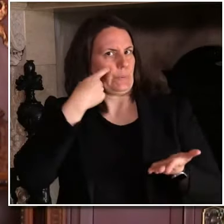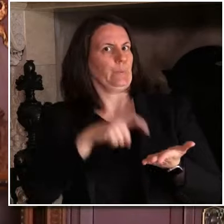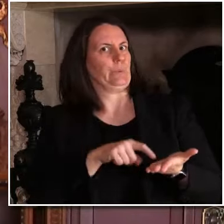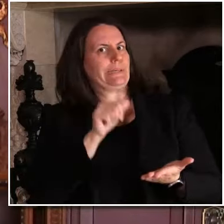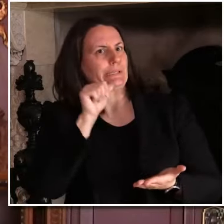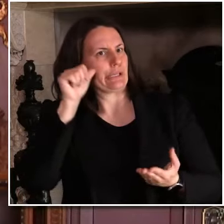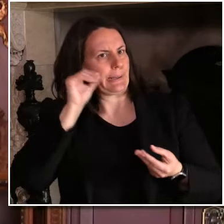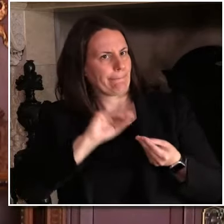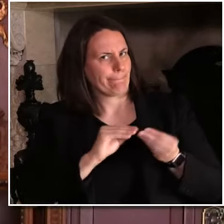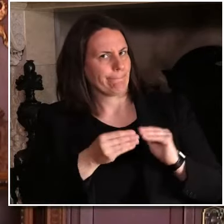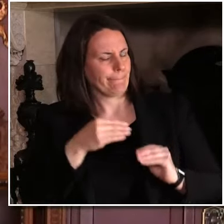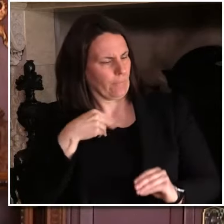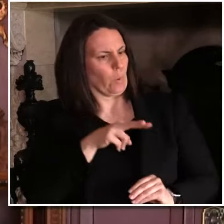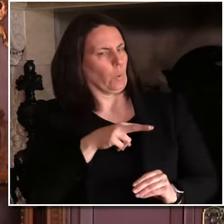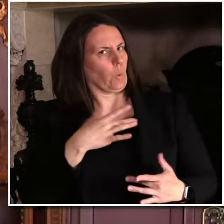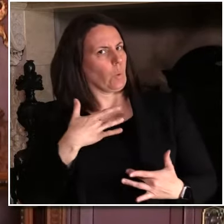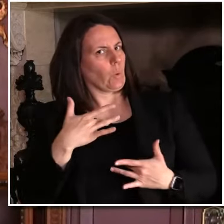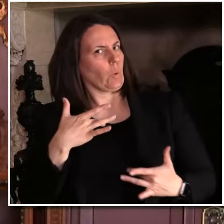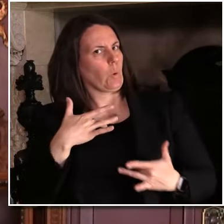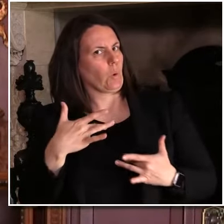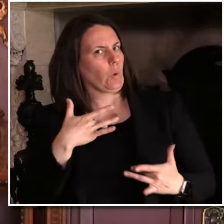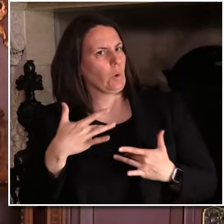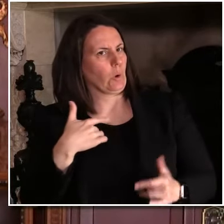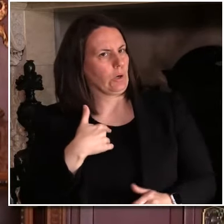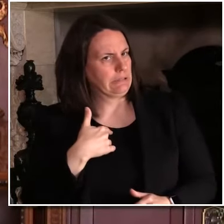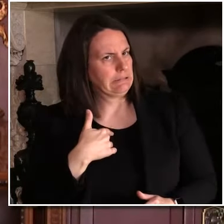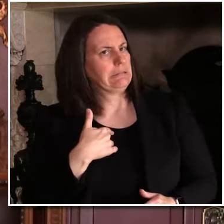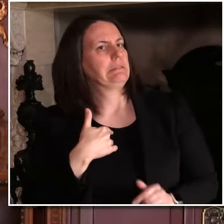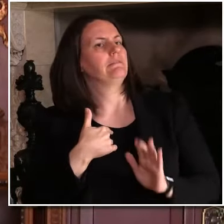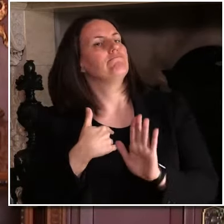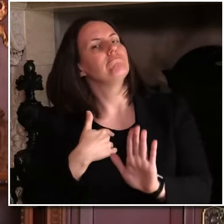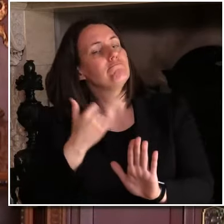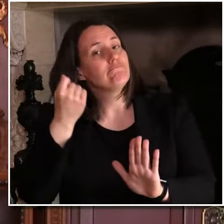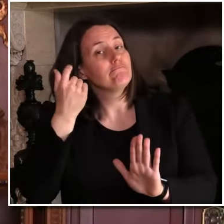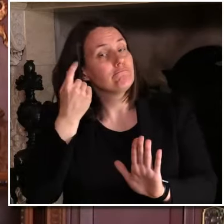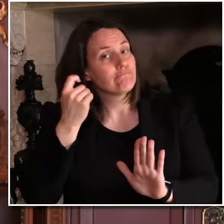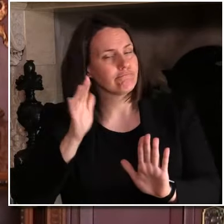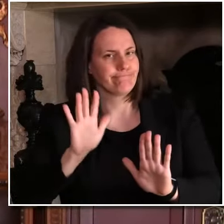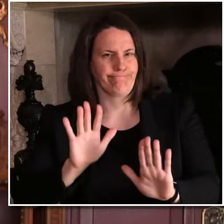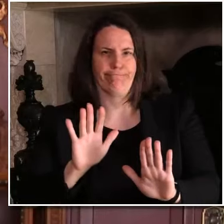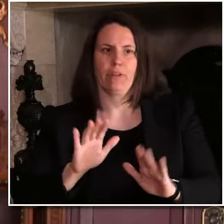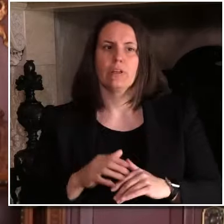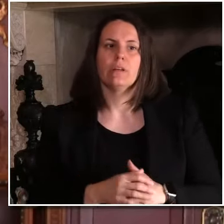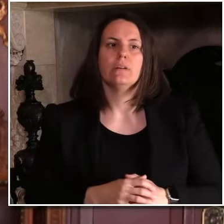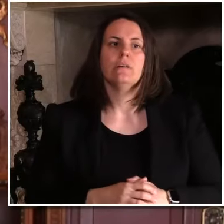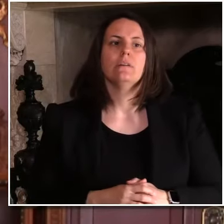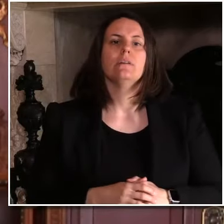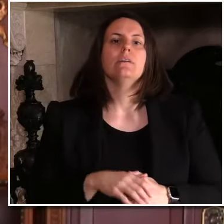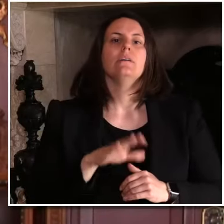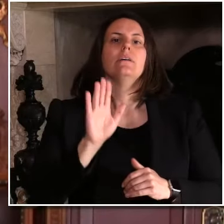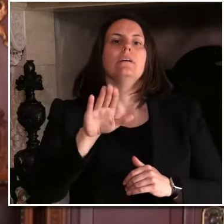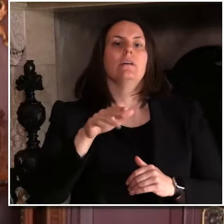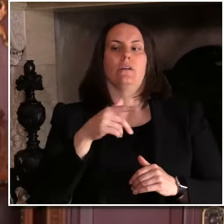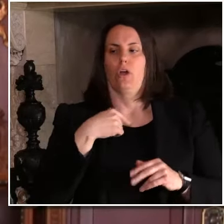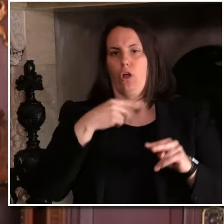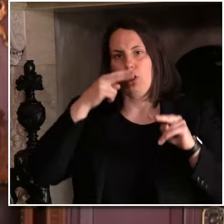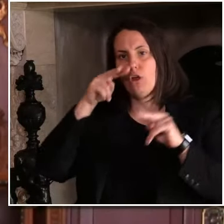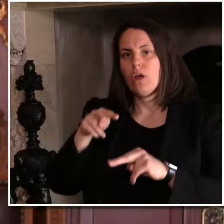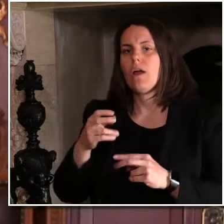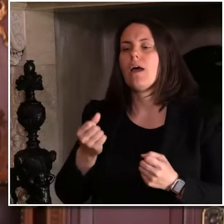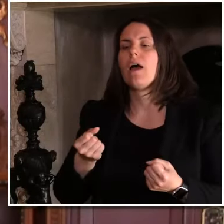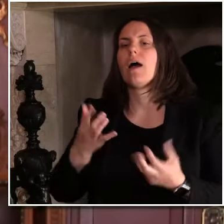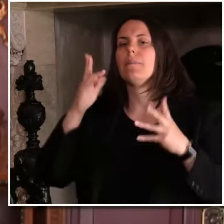using to move our system forward is per the number of tests. Now, I don't know how many tests were part of